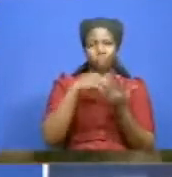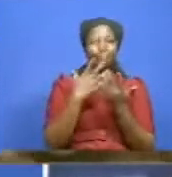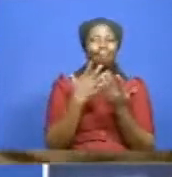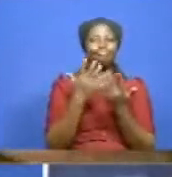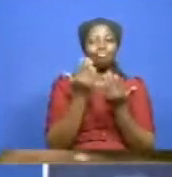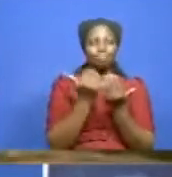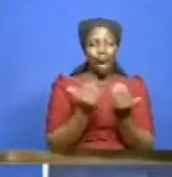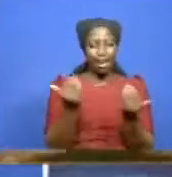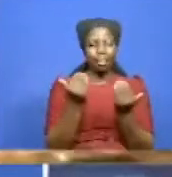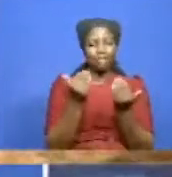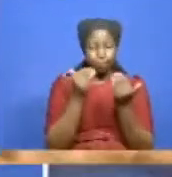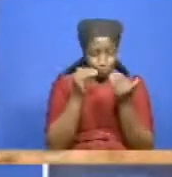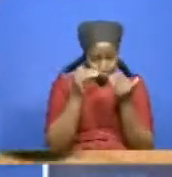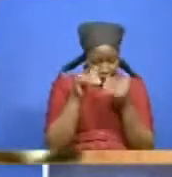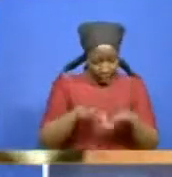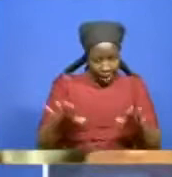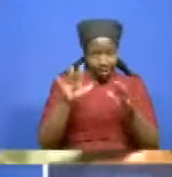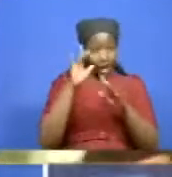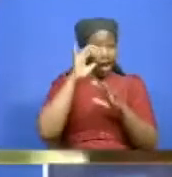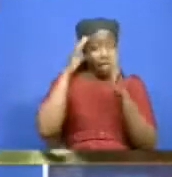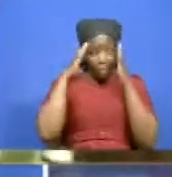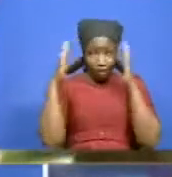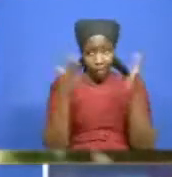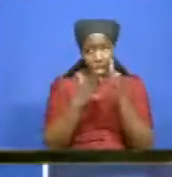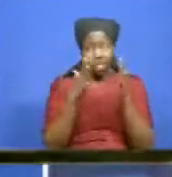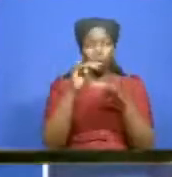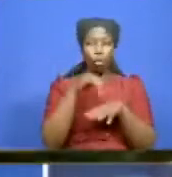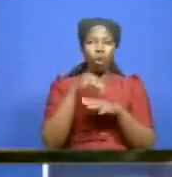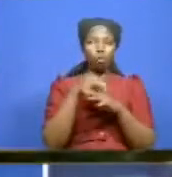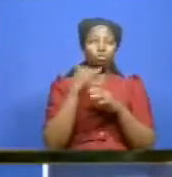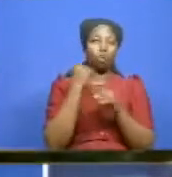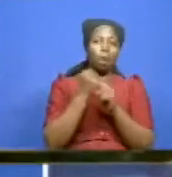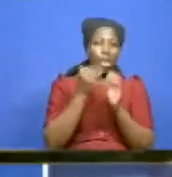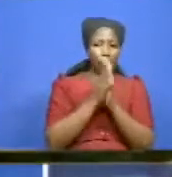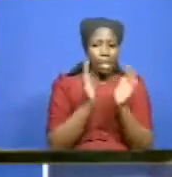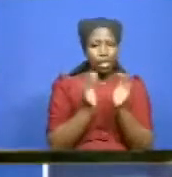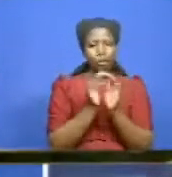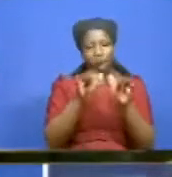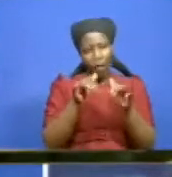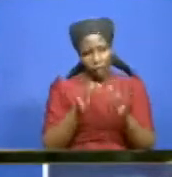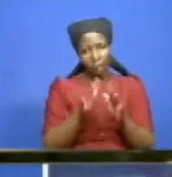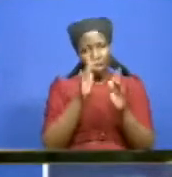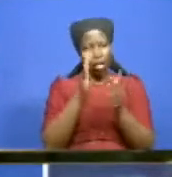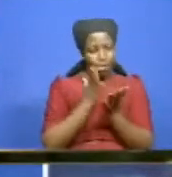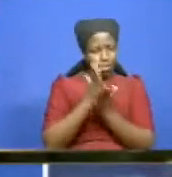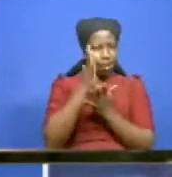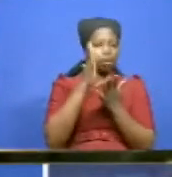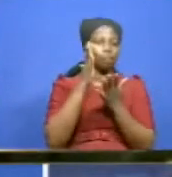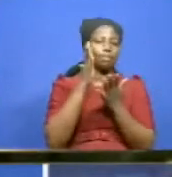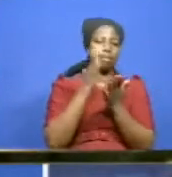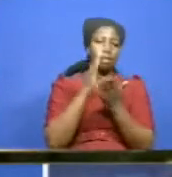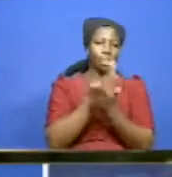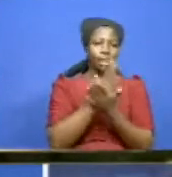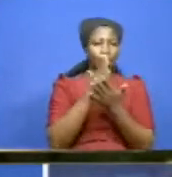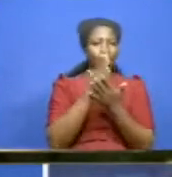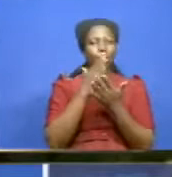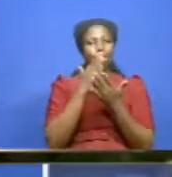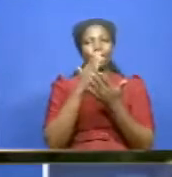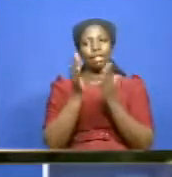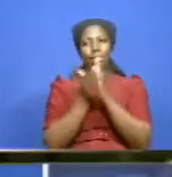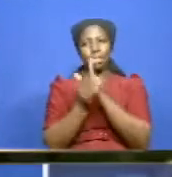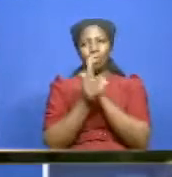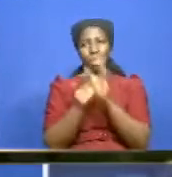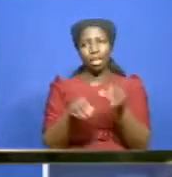economic empowerment of smallholder avocado farmers through sharing skills and knowledge on avocado growing and overall good